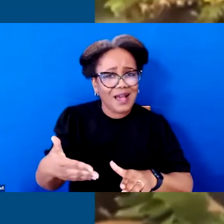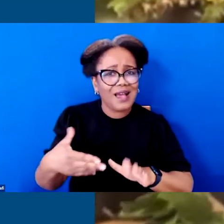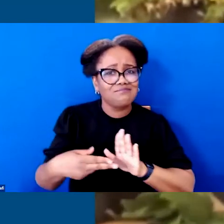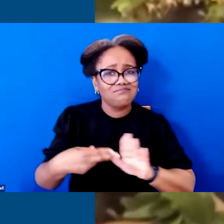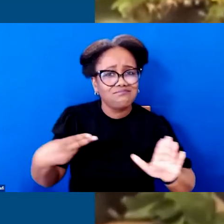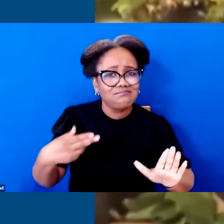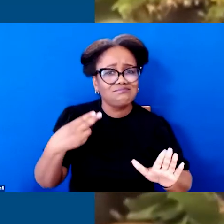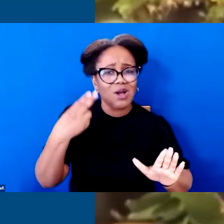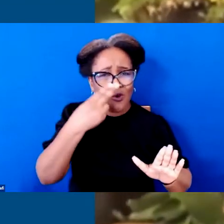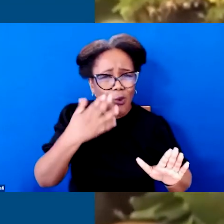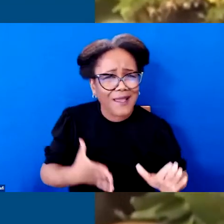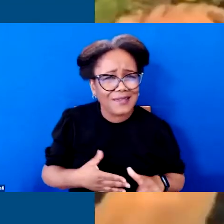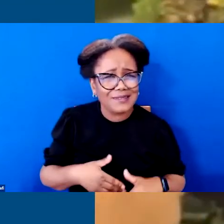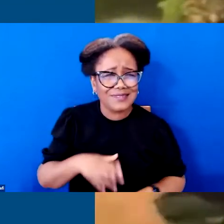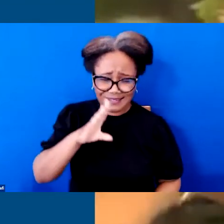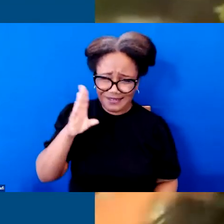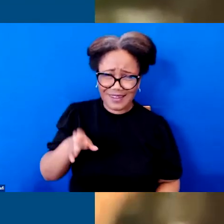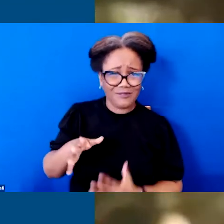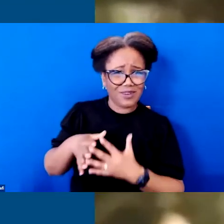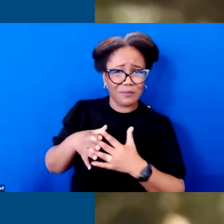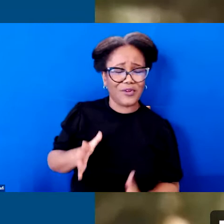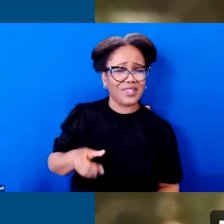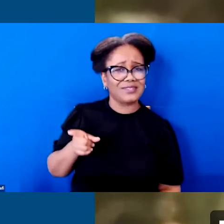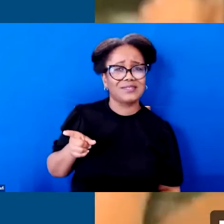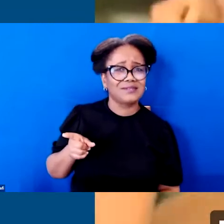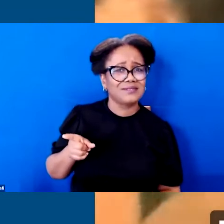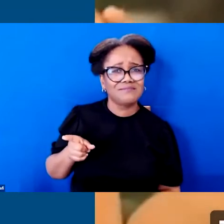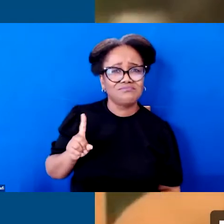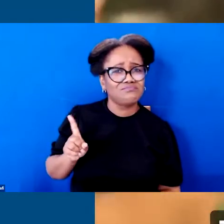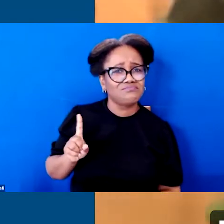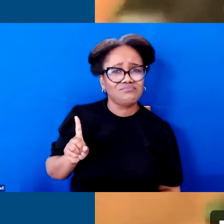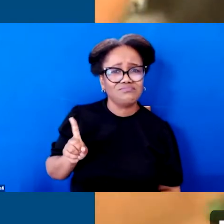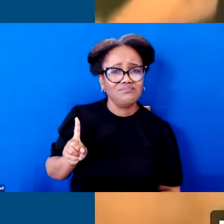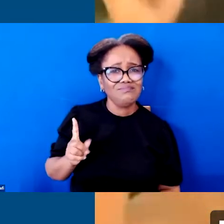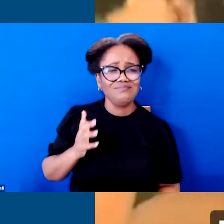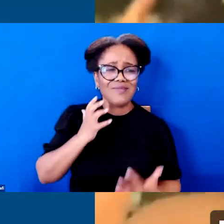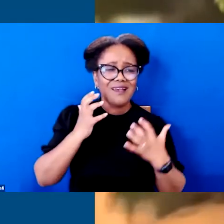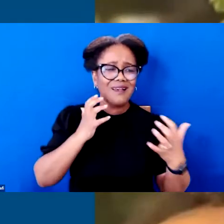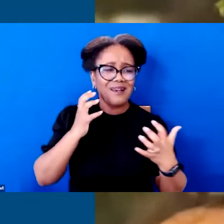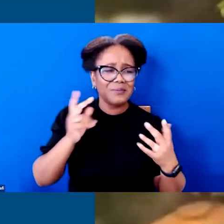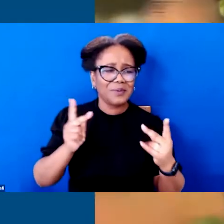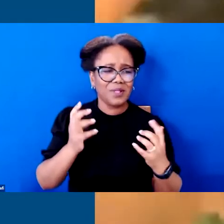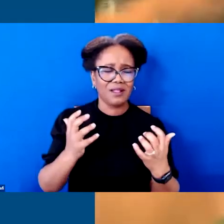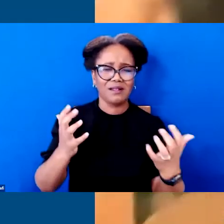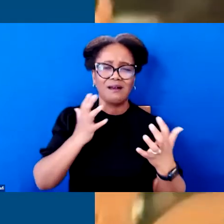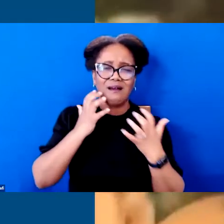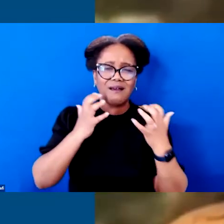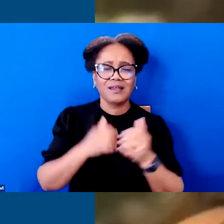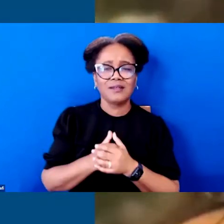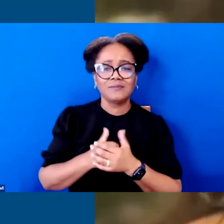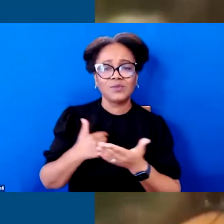The American Hawaiians, my people, are